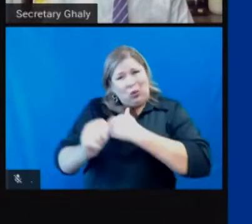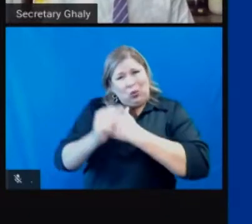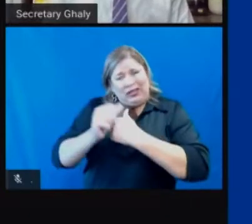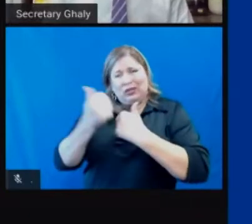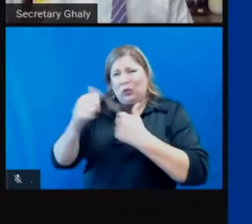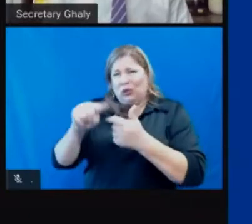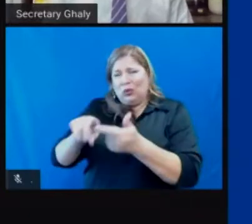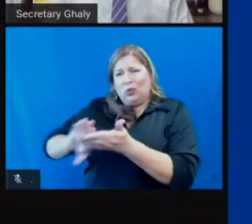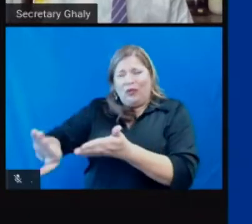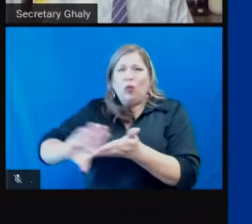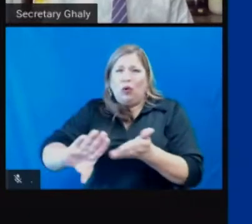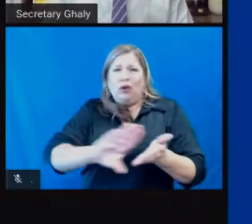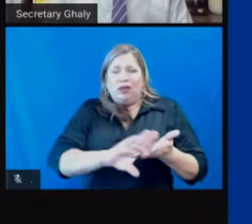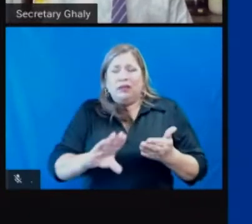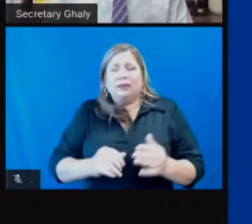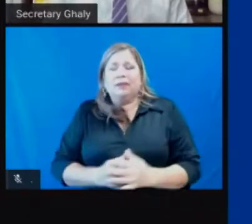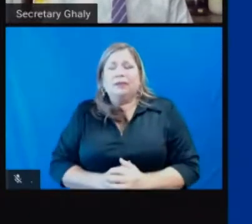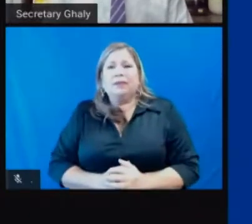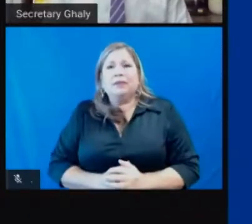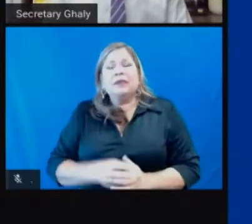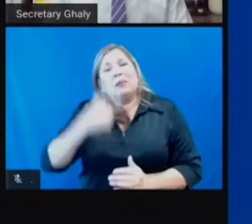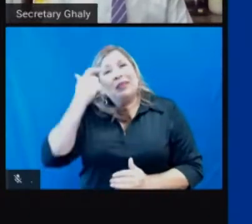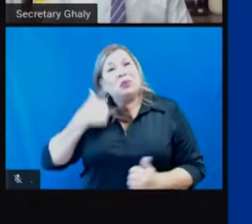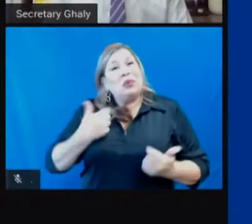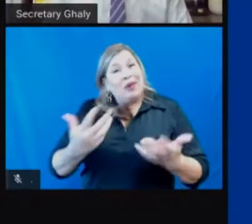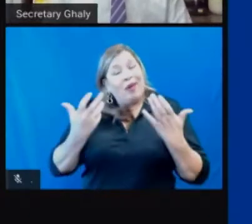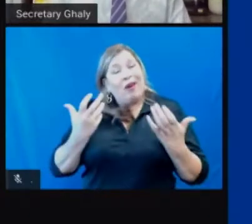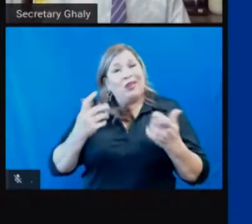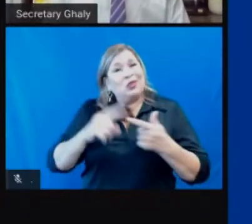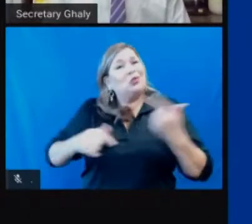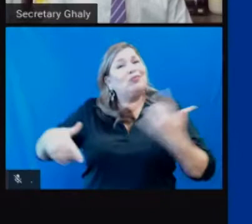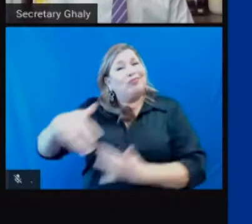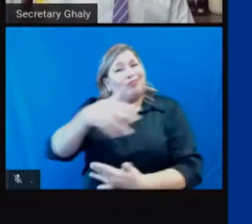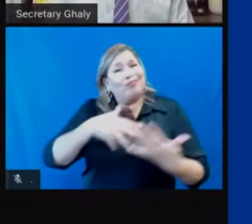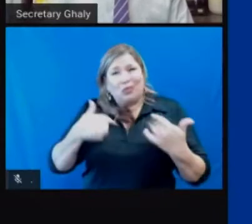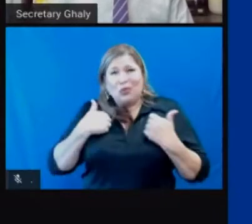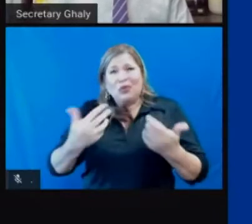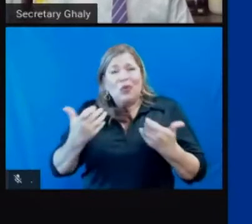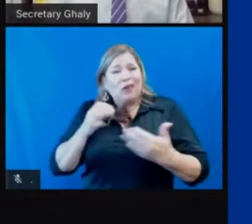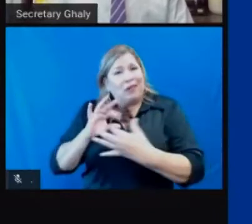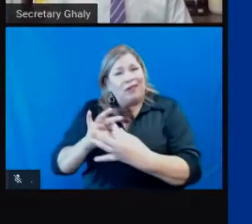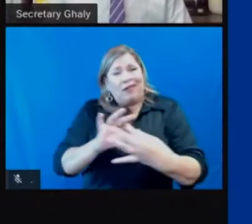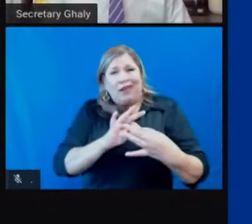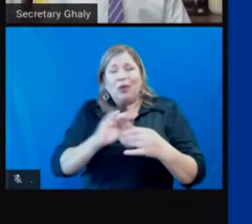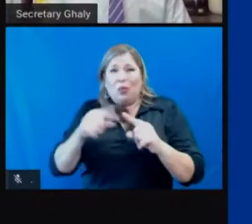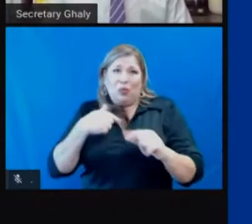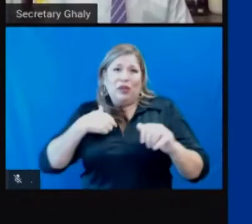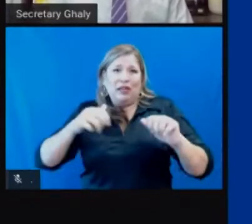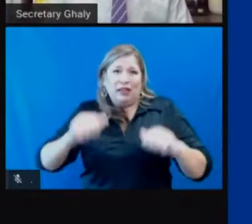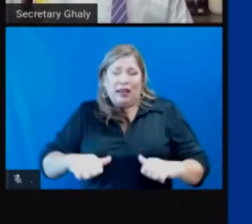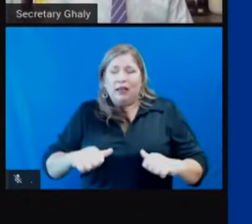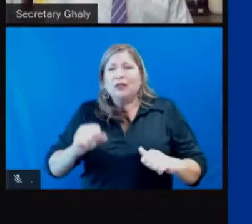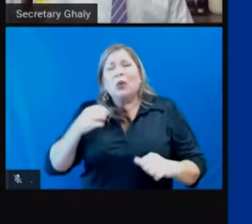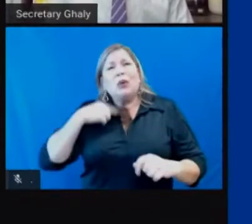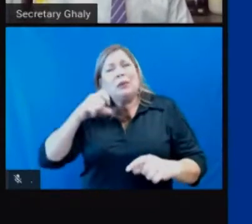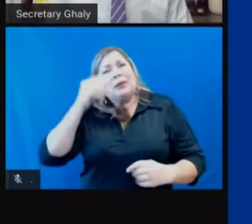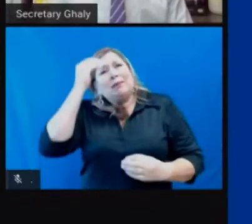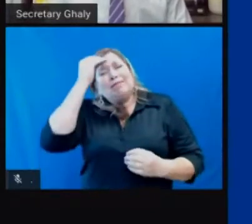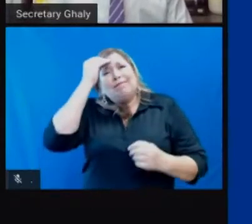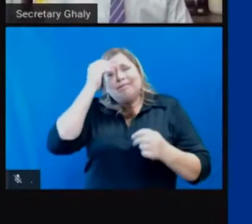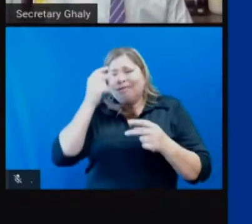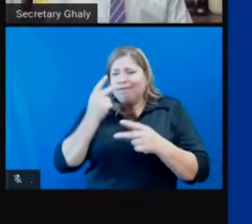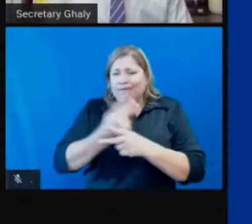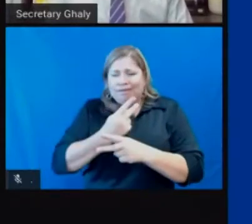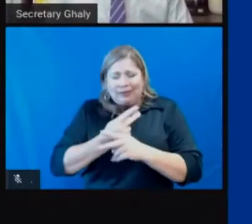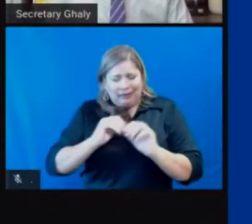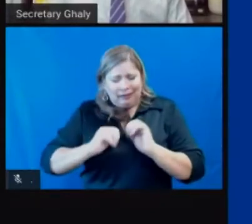all need and desire. So our ability to be more targeted and thoughtful is an important part of our overall